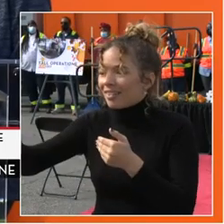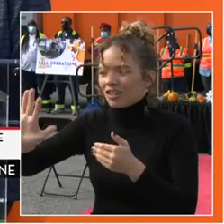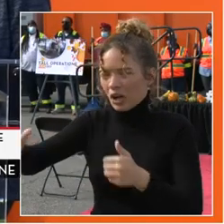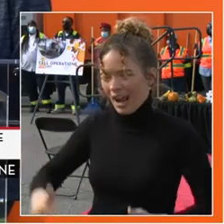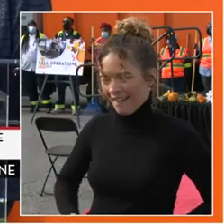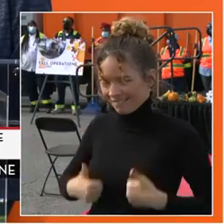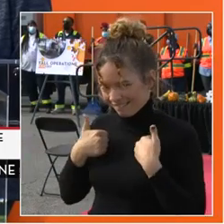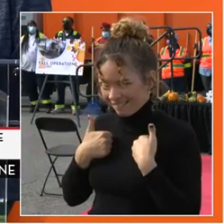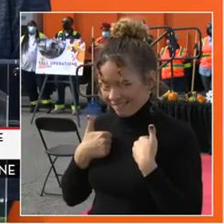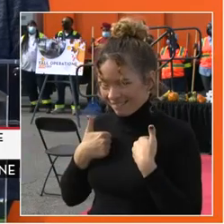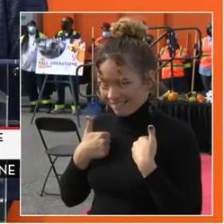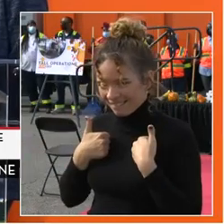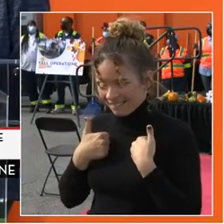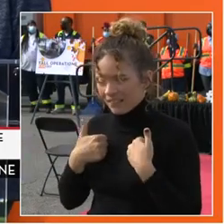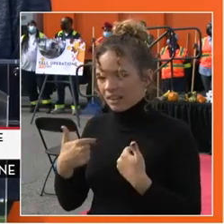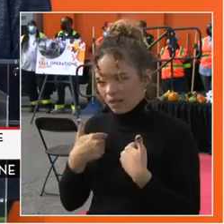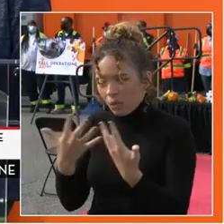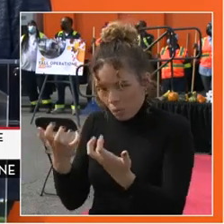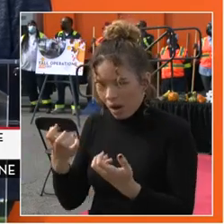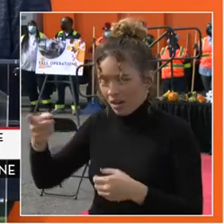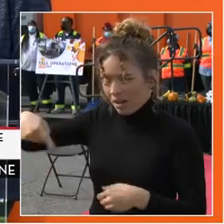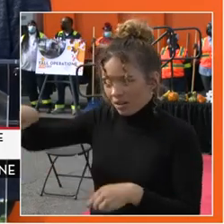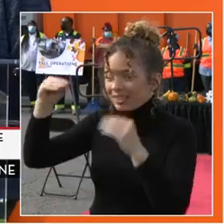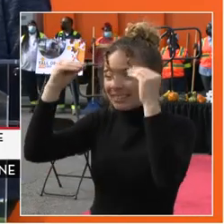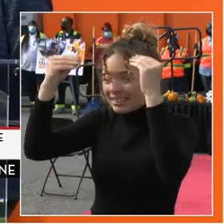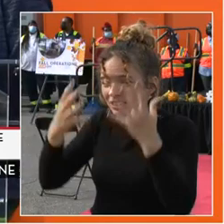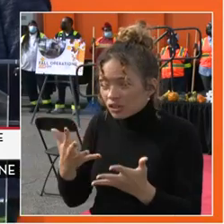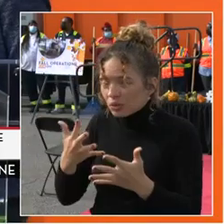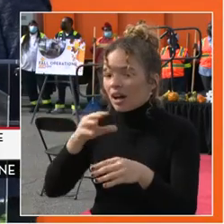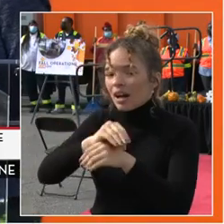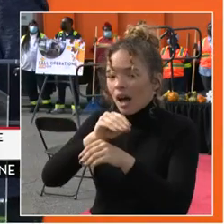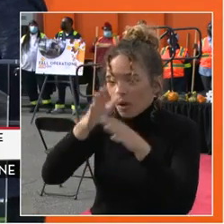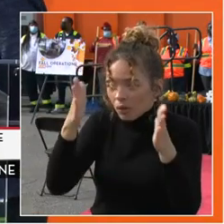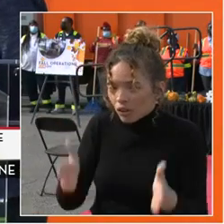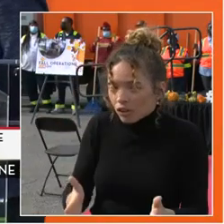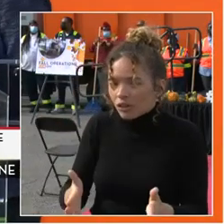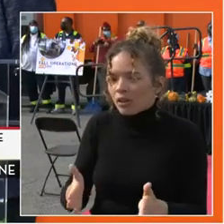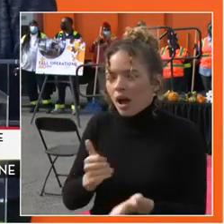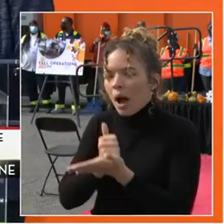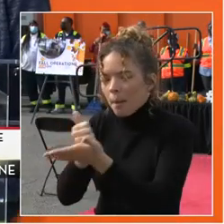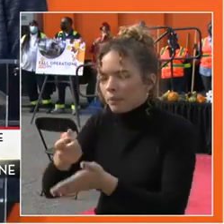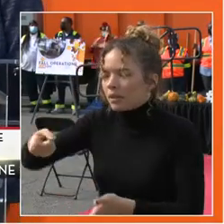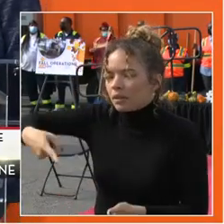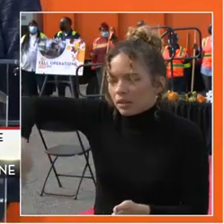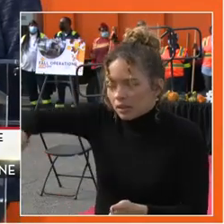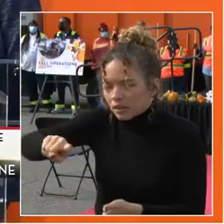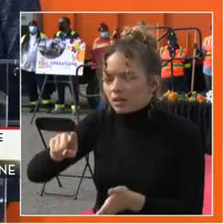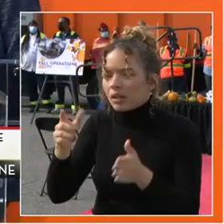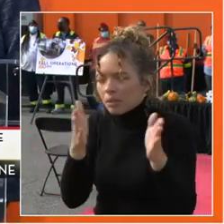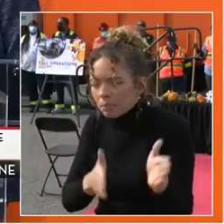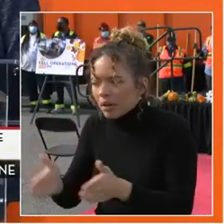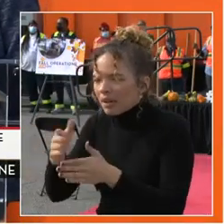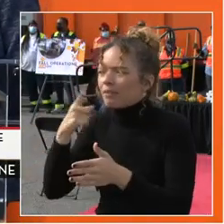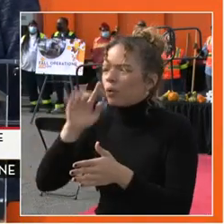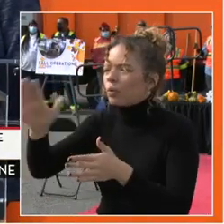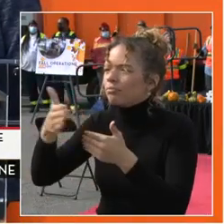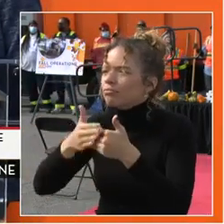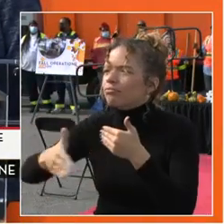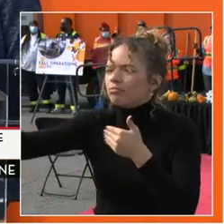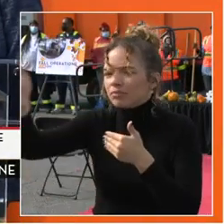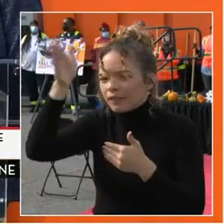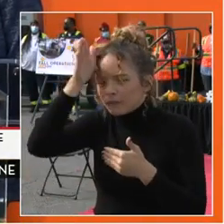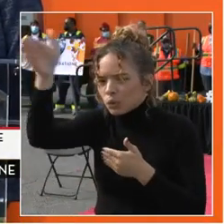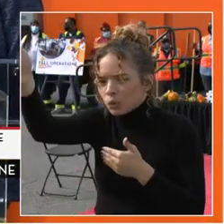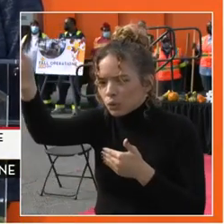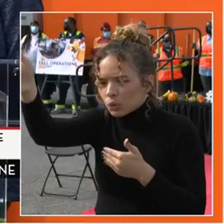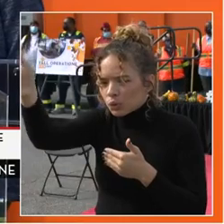for you for when you get out of the 12th grade. You was like, Mayor Bowser, why are you talking like that? I'm only in the 8th grade. Right? That's what you're thinking?